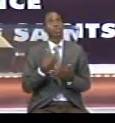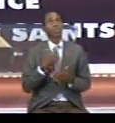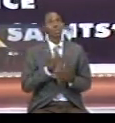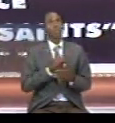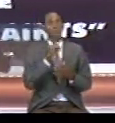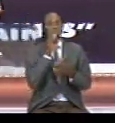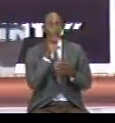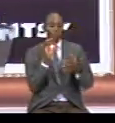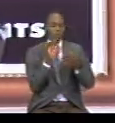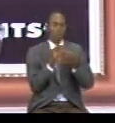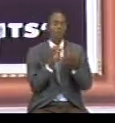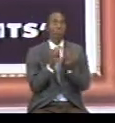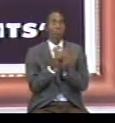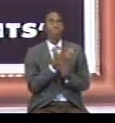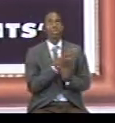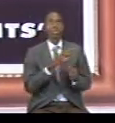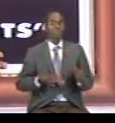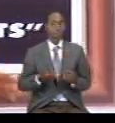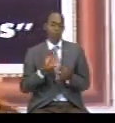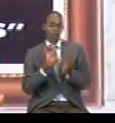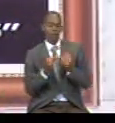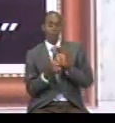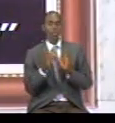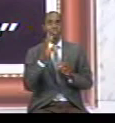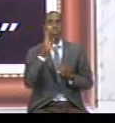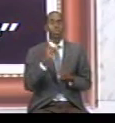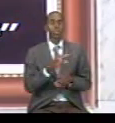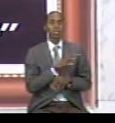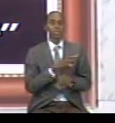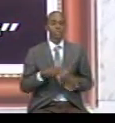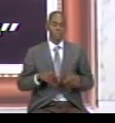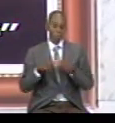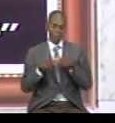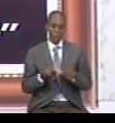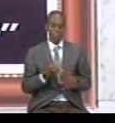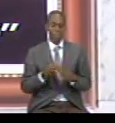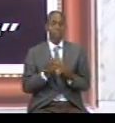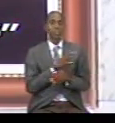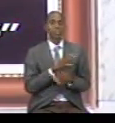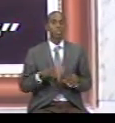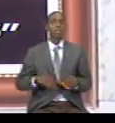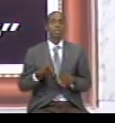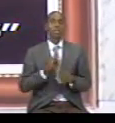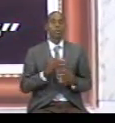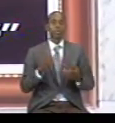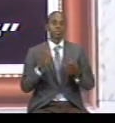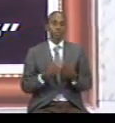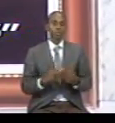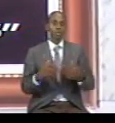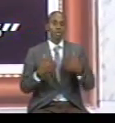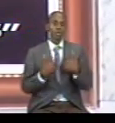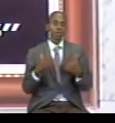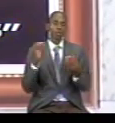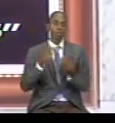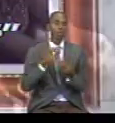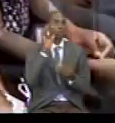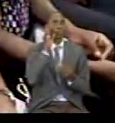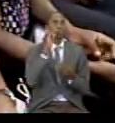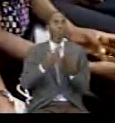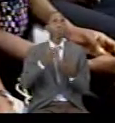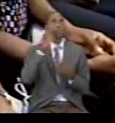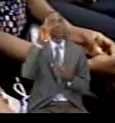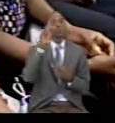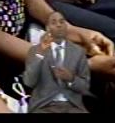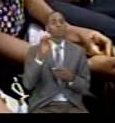with Christ. I'm converted by Christ. I'm abiding in Christ. I want to bear fruit. You will bear fruit. I said you will